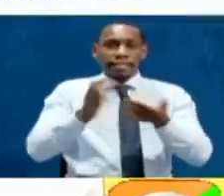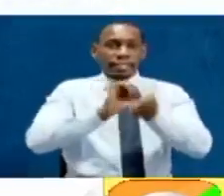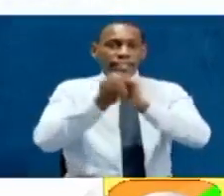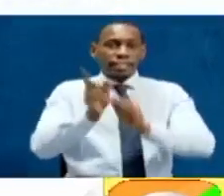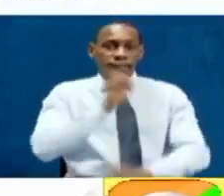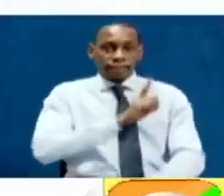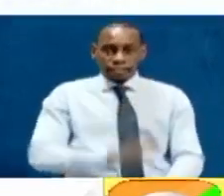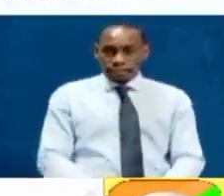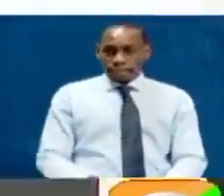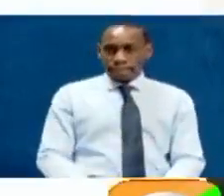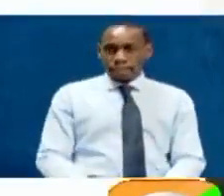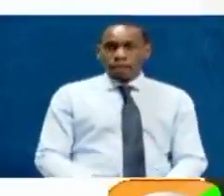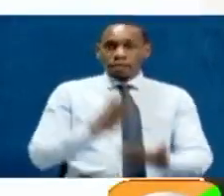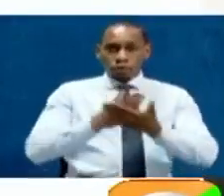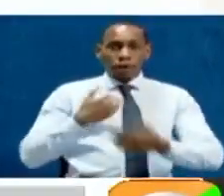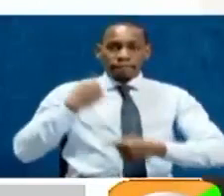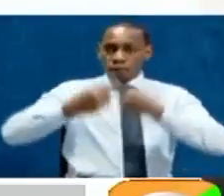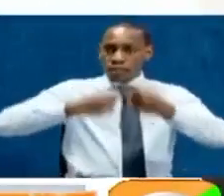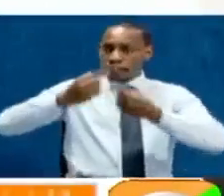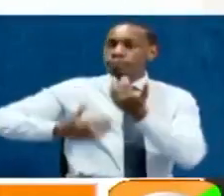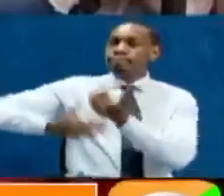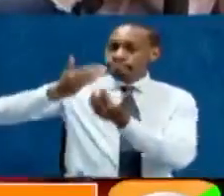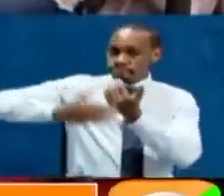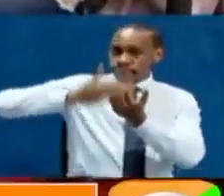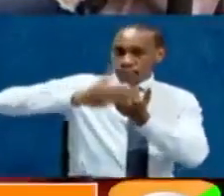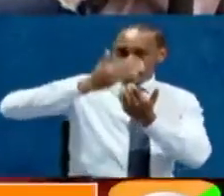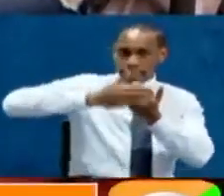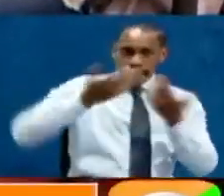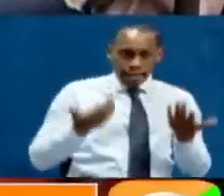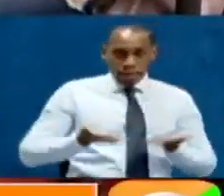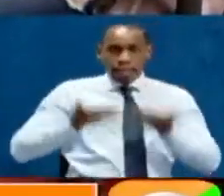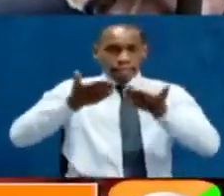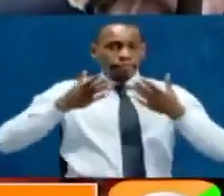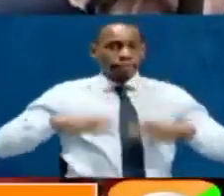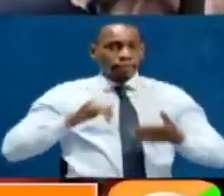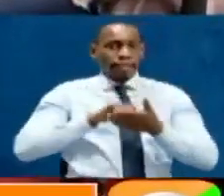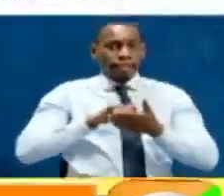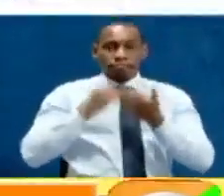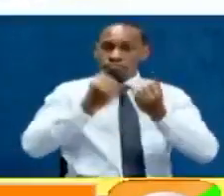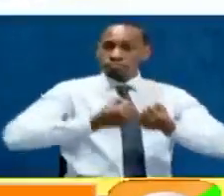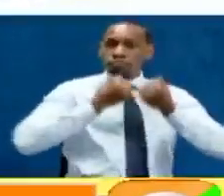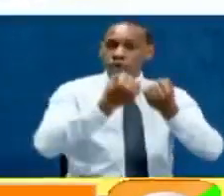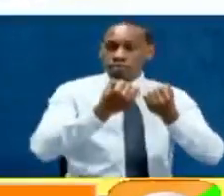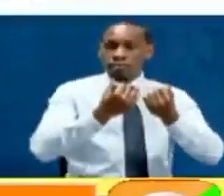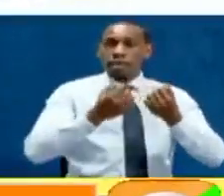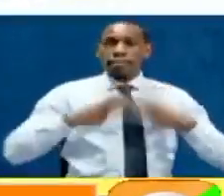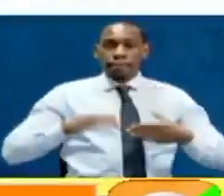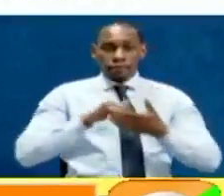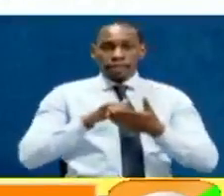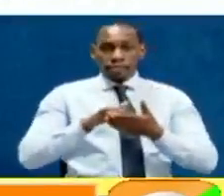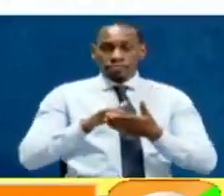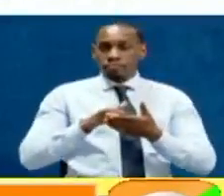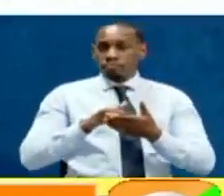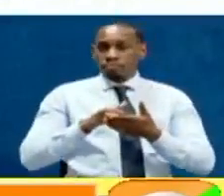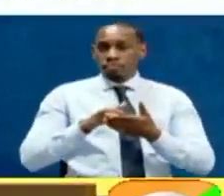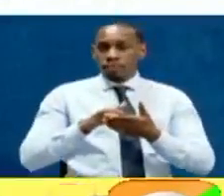changed. To make sure that there is continuity of care, by giving people who are stable, people who are actually